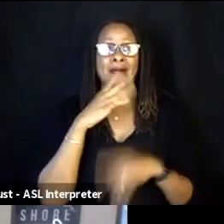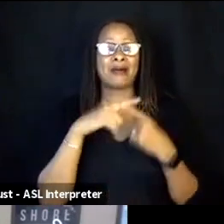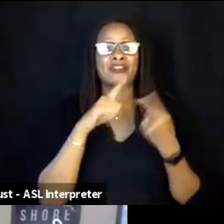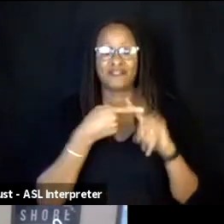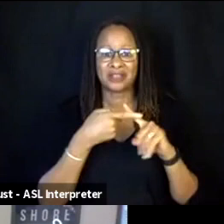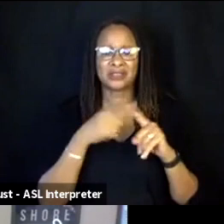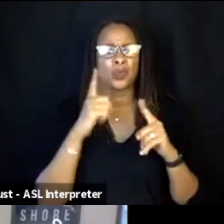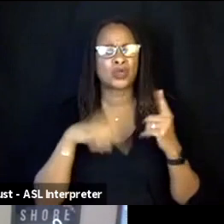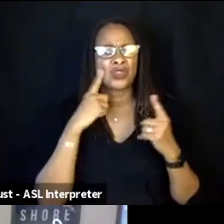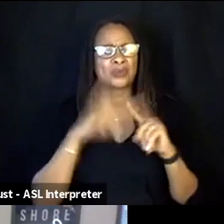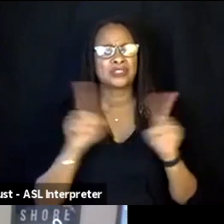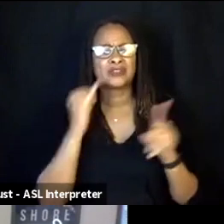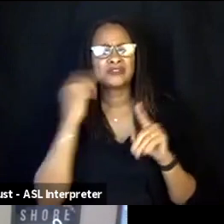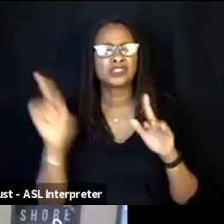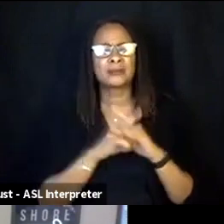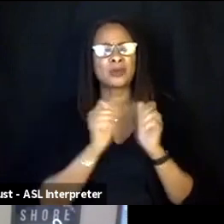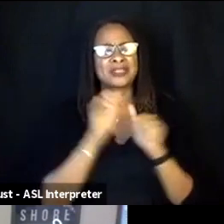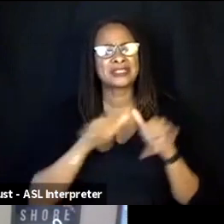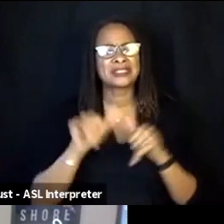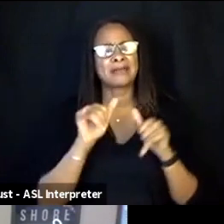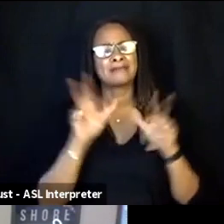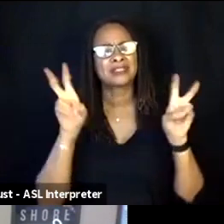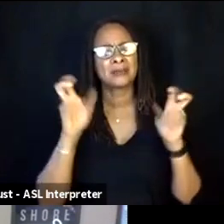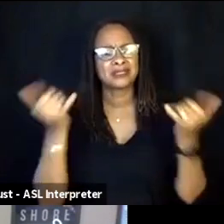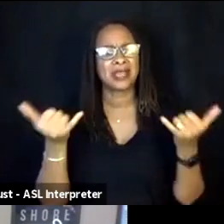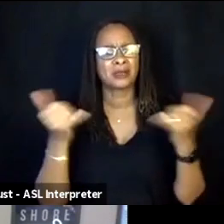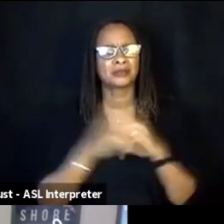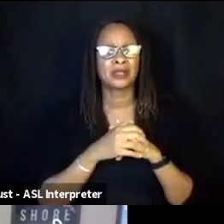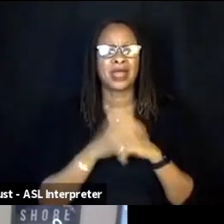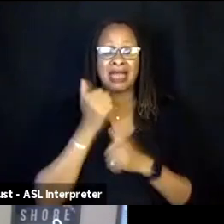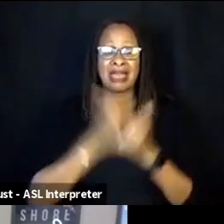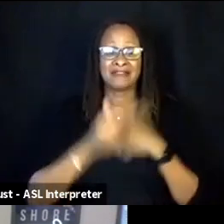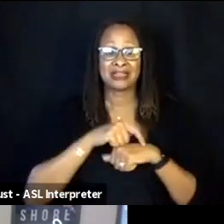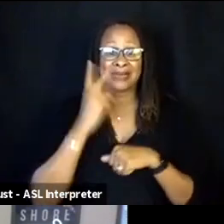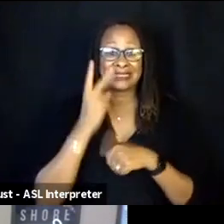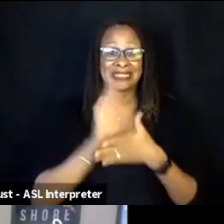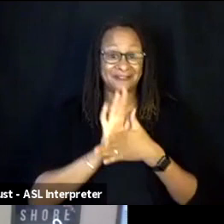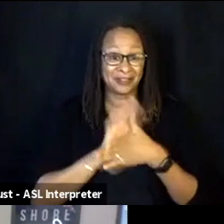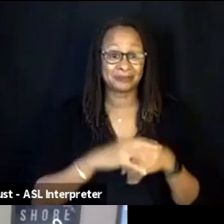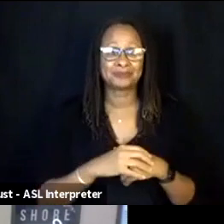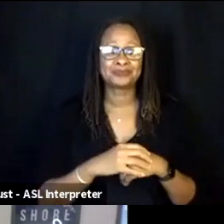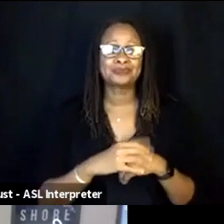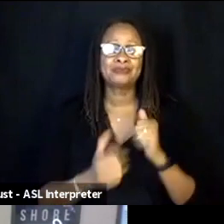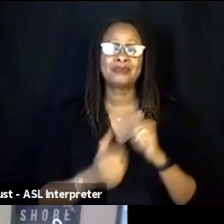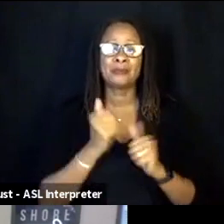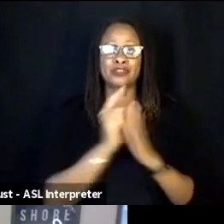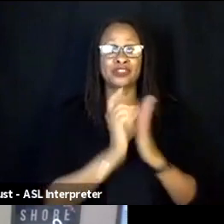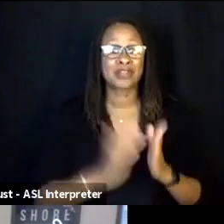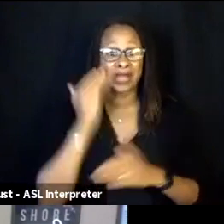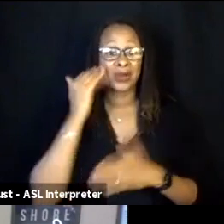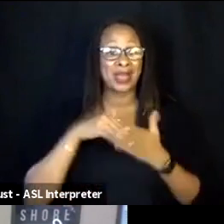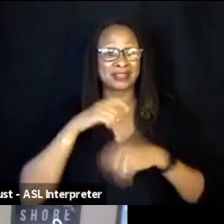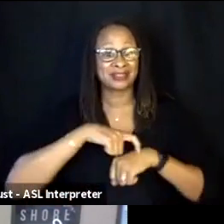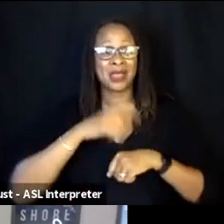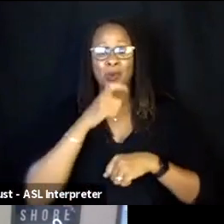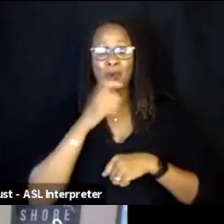case? Yeah, and every time I see the film, and most of the attorneys I know at the time who